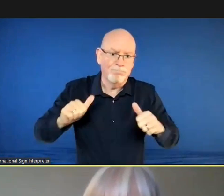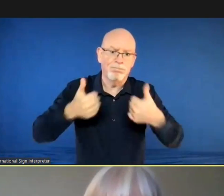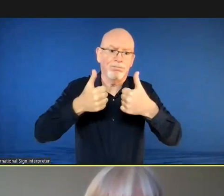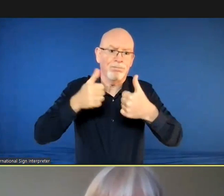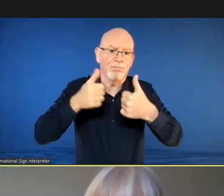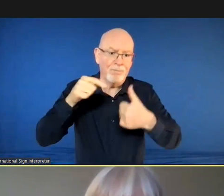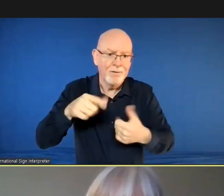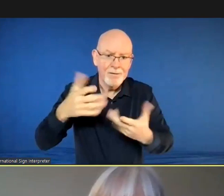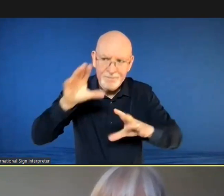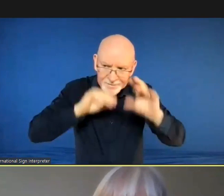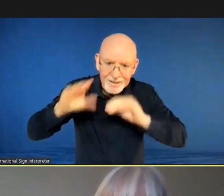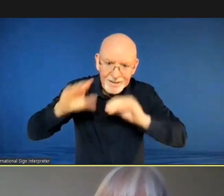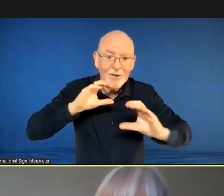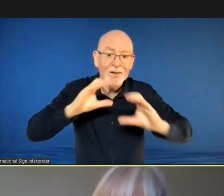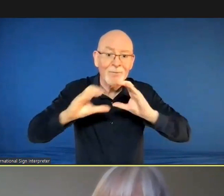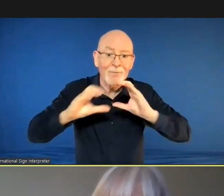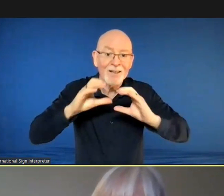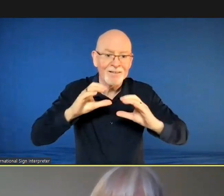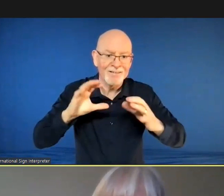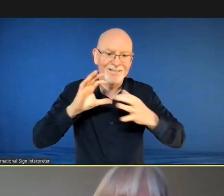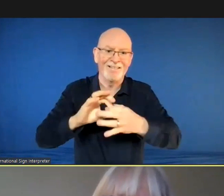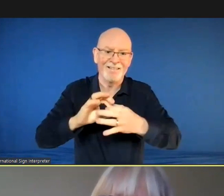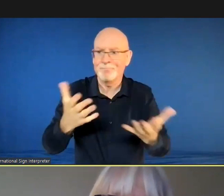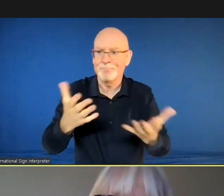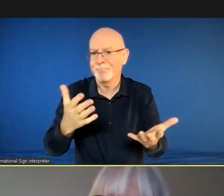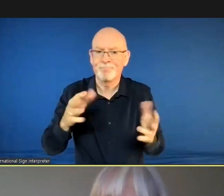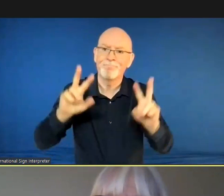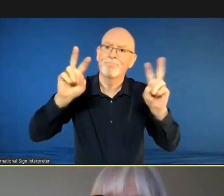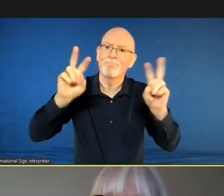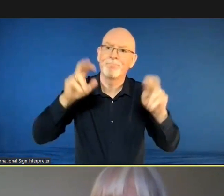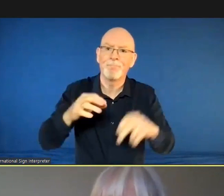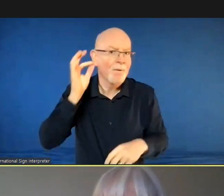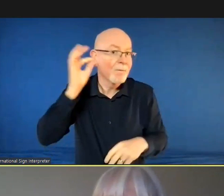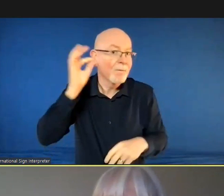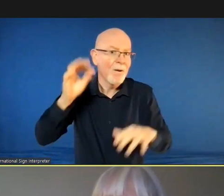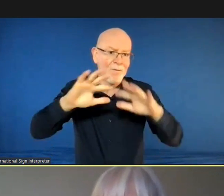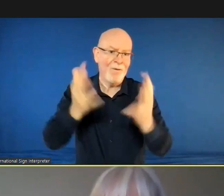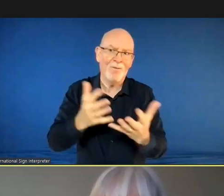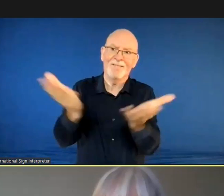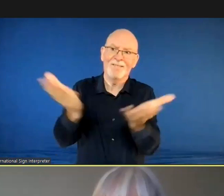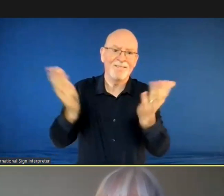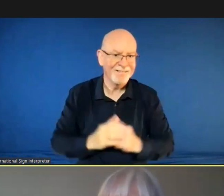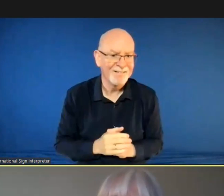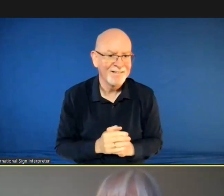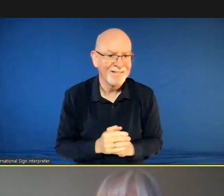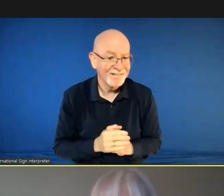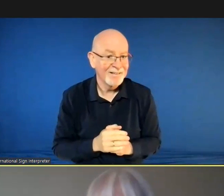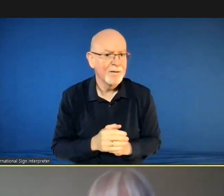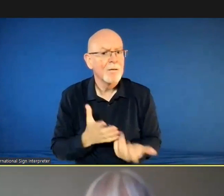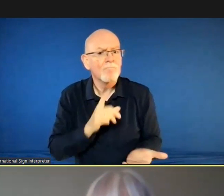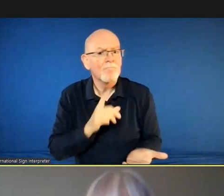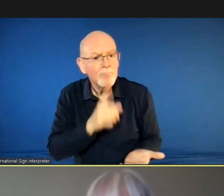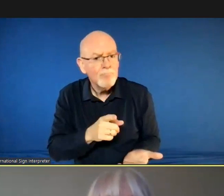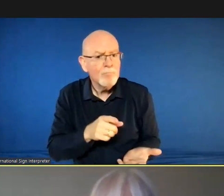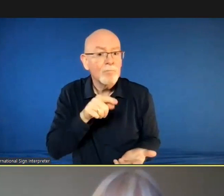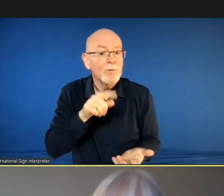hearing world, and making sure that deaf children have the right support to develop language, whether that be sign